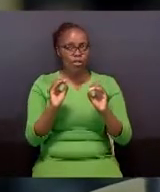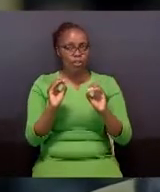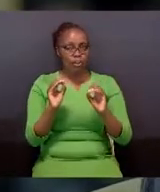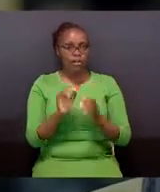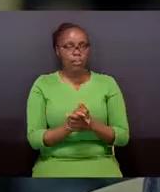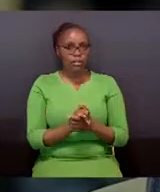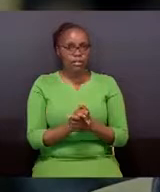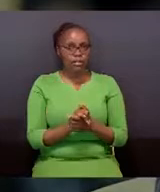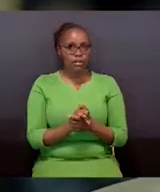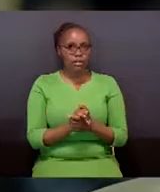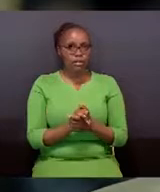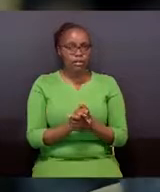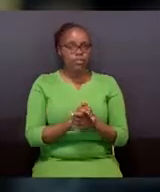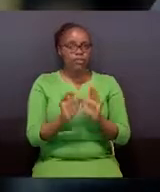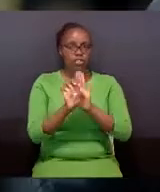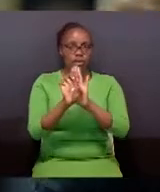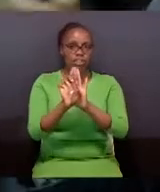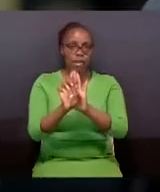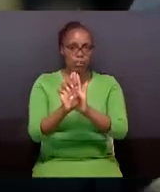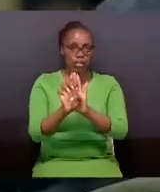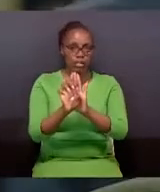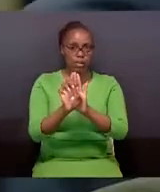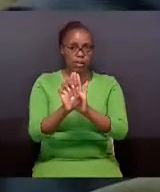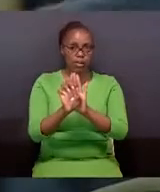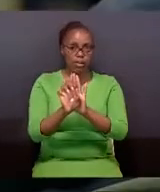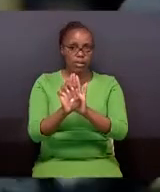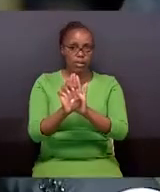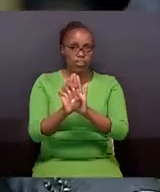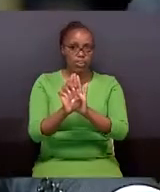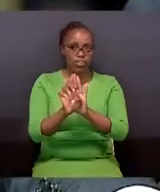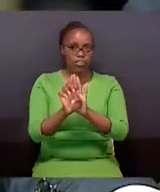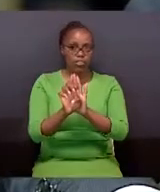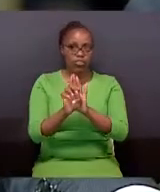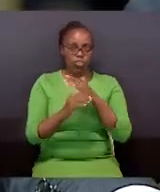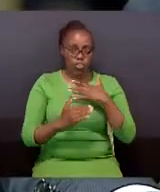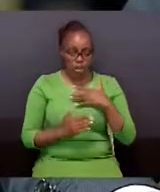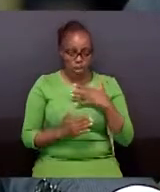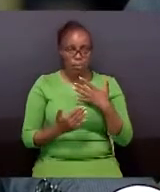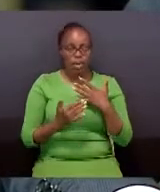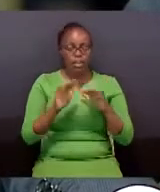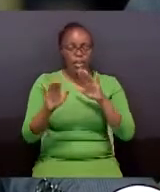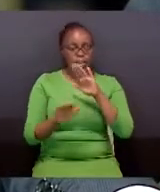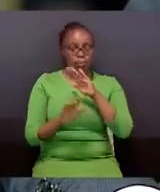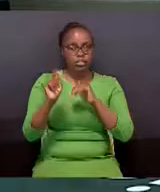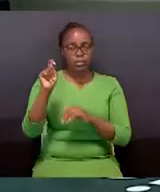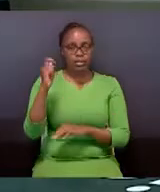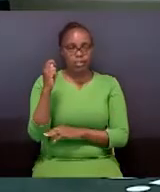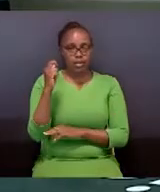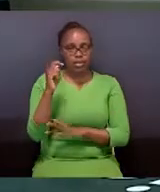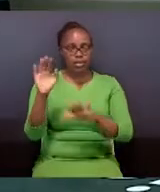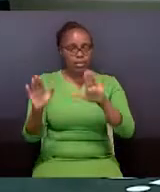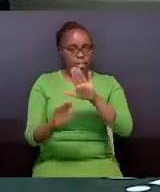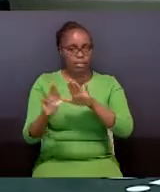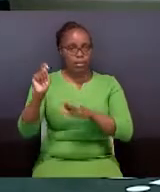doing in that time. For example, I'm older than the deputy